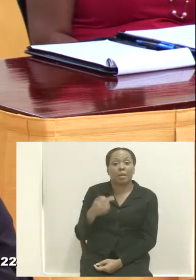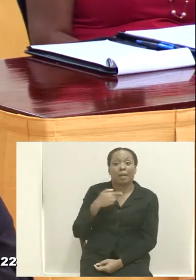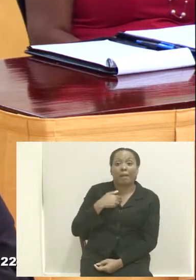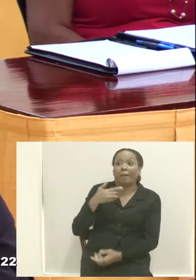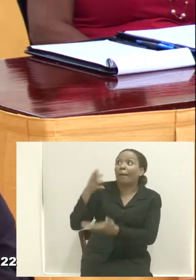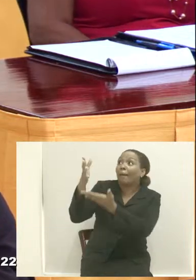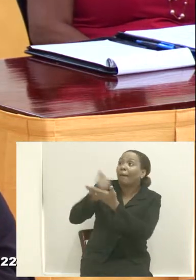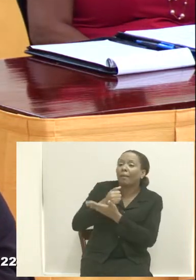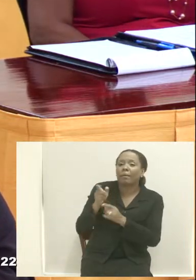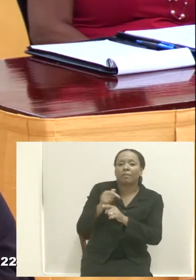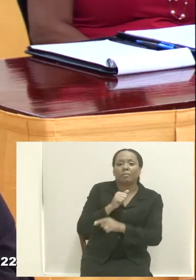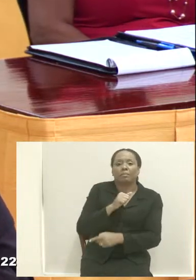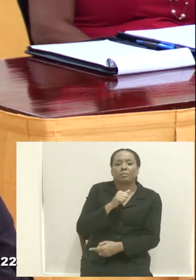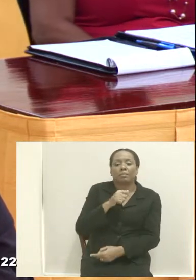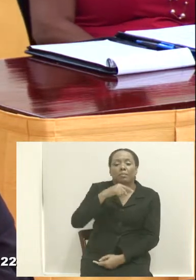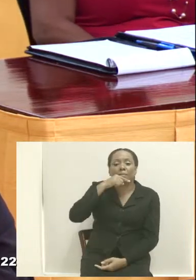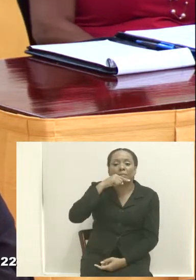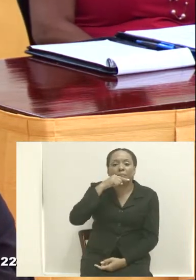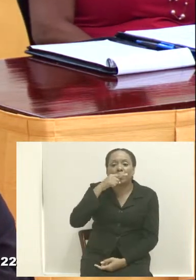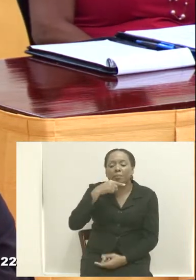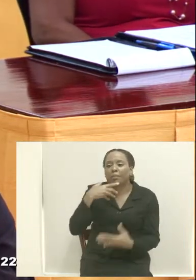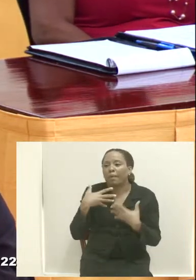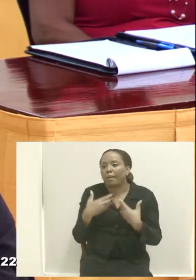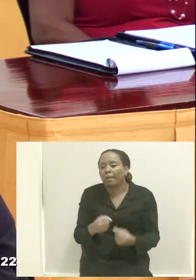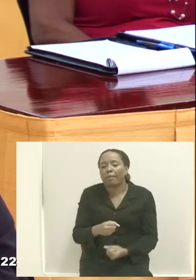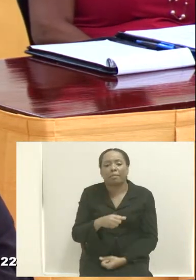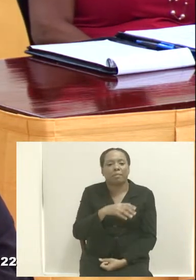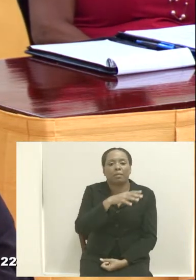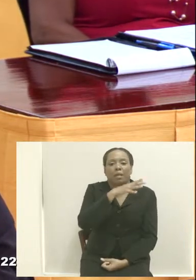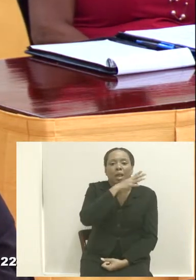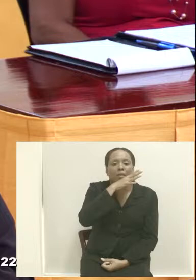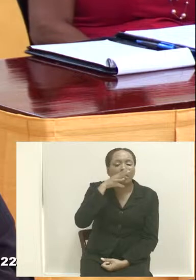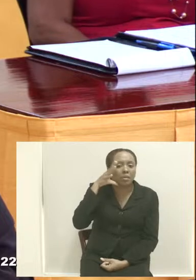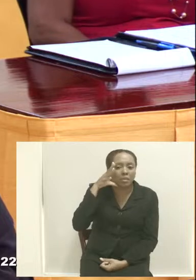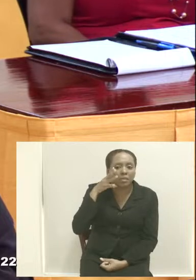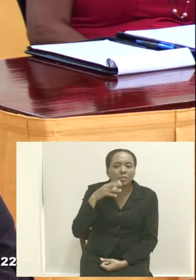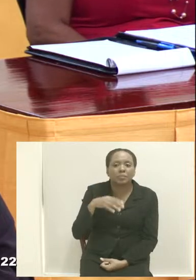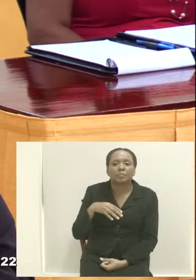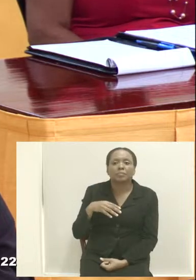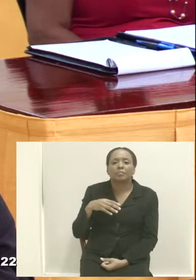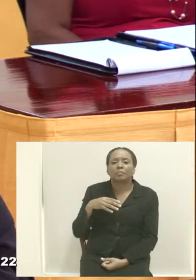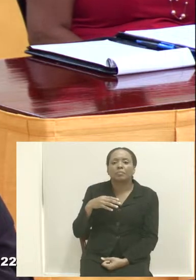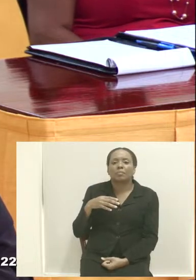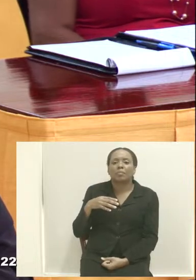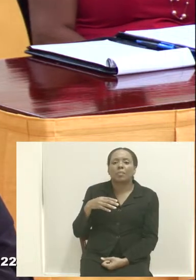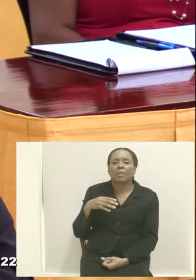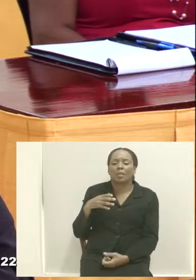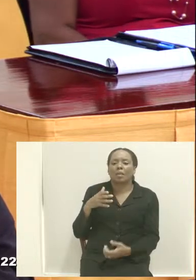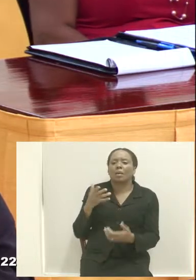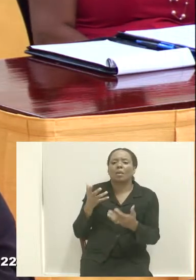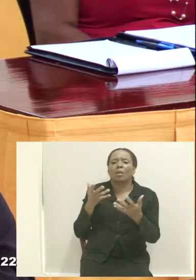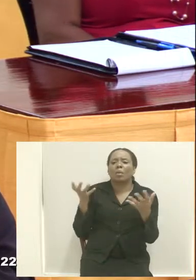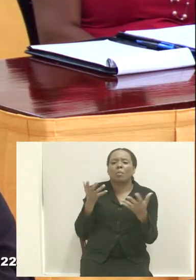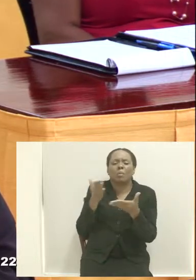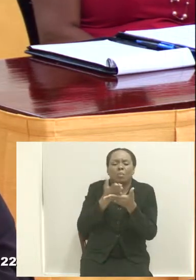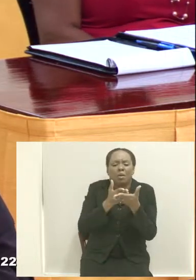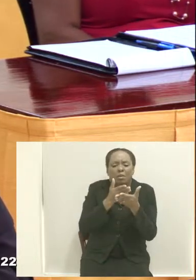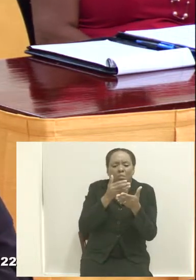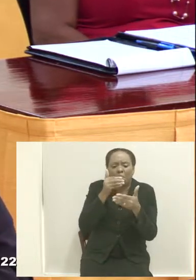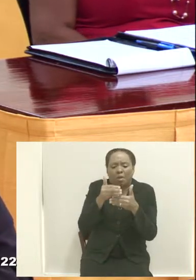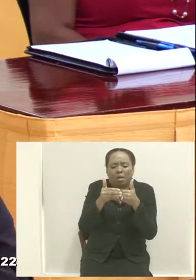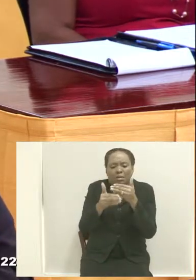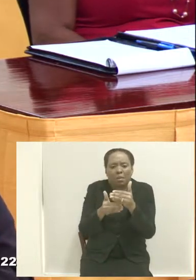know what the process, what stop you're at, what stage you're at, what is required. If there are challenges, what